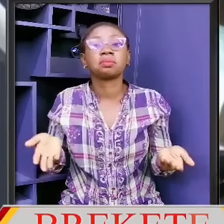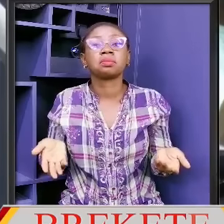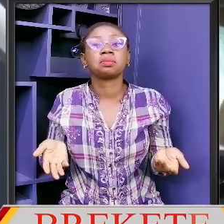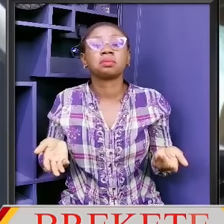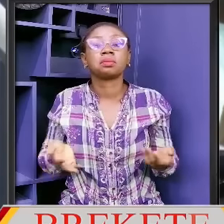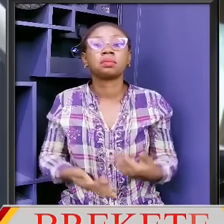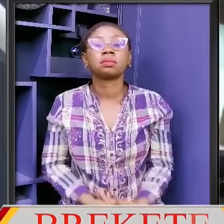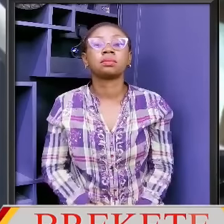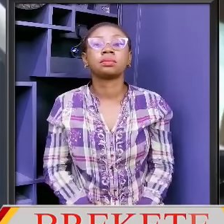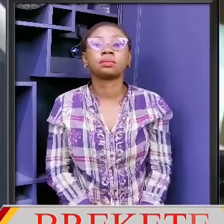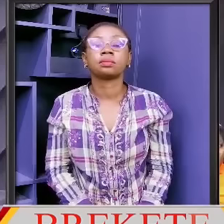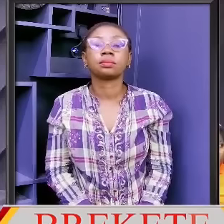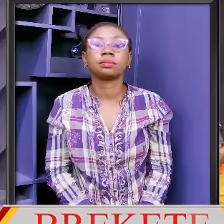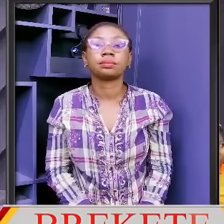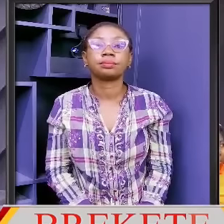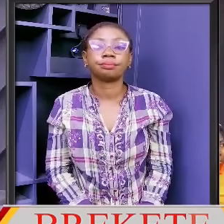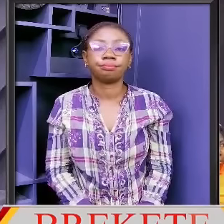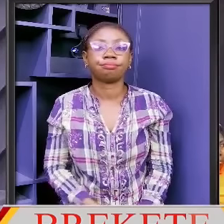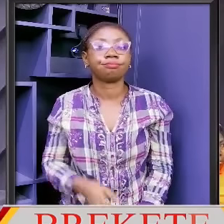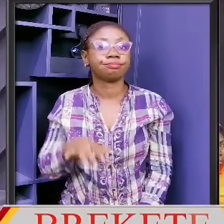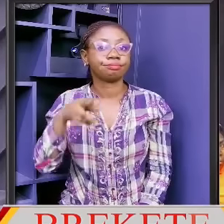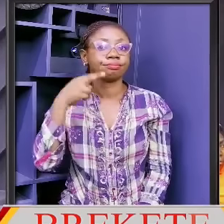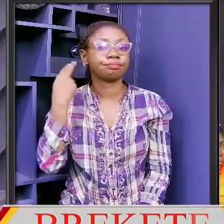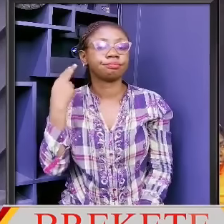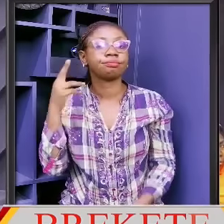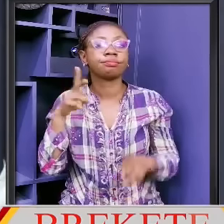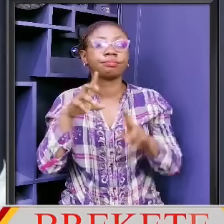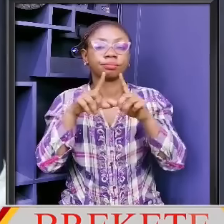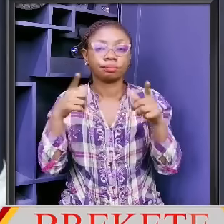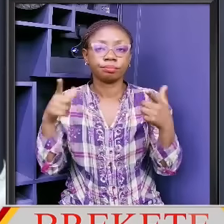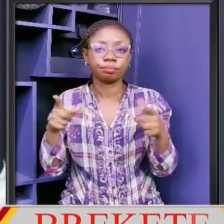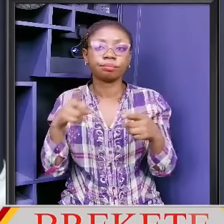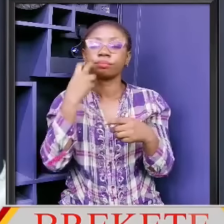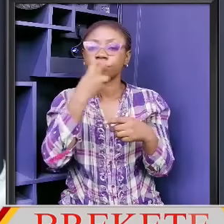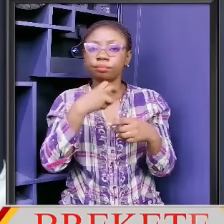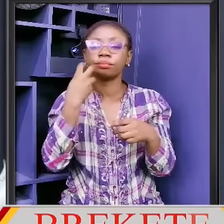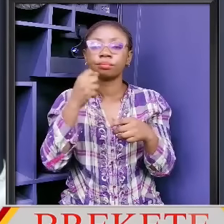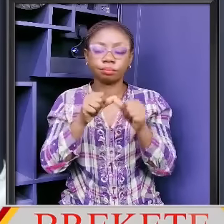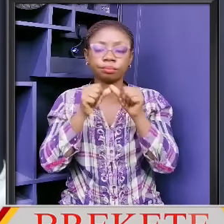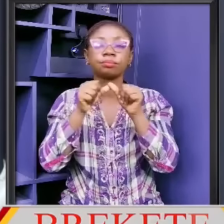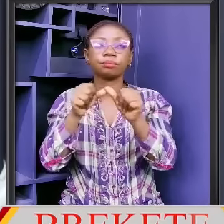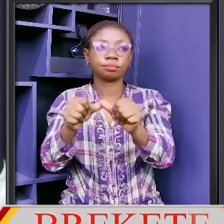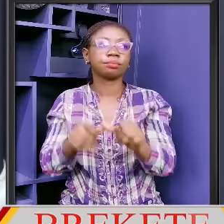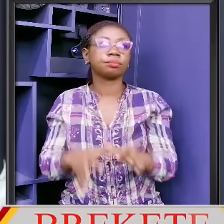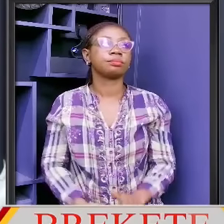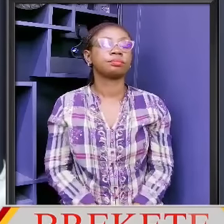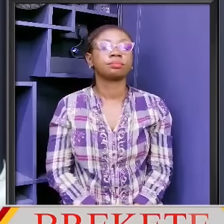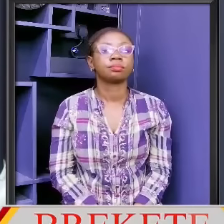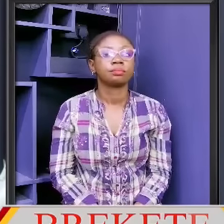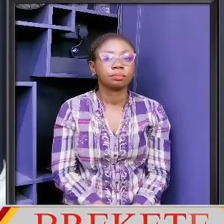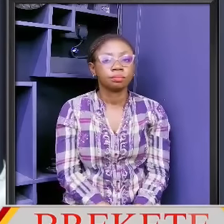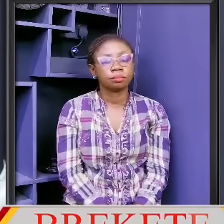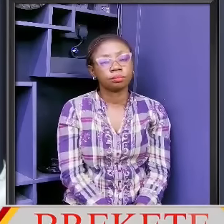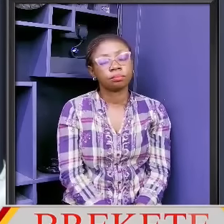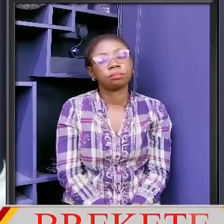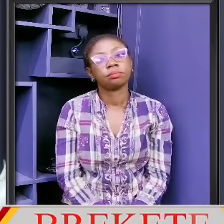wa alaikum assalam ai ba sai ka kashe wayan ba ina da credit okay to eh ka wanke fuska sai mu ci gaba da magana